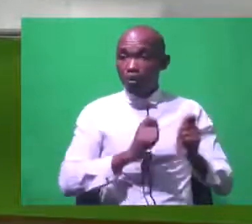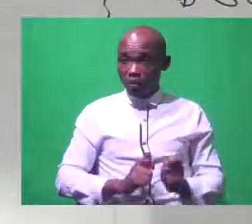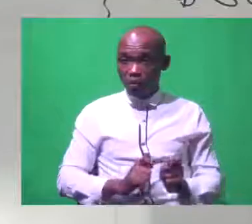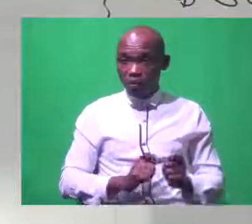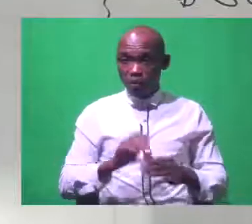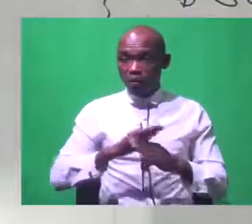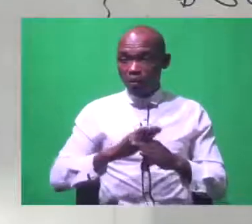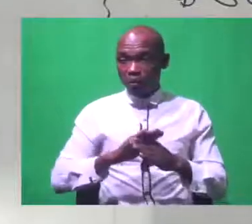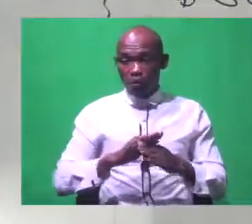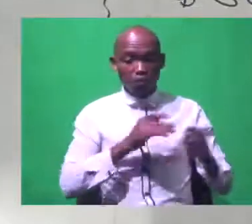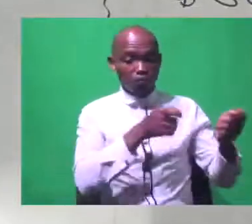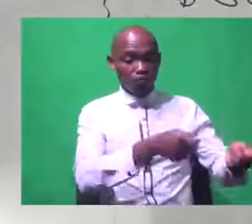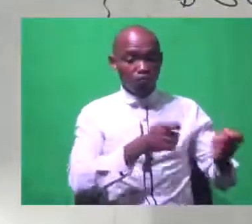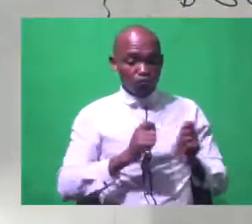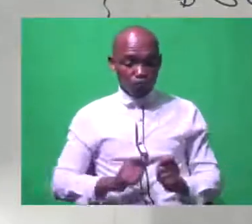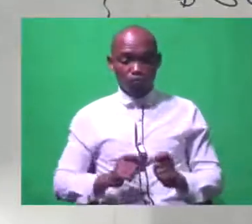This is instrument.